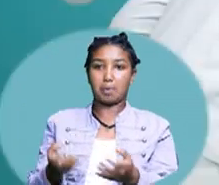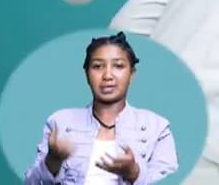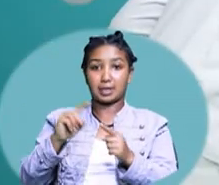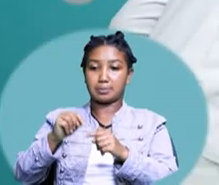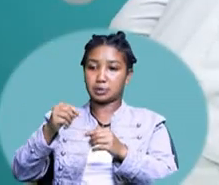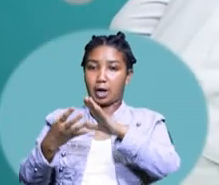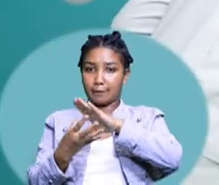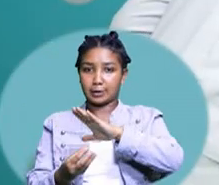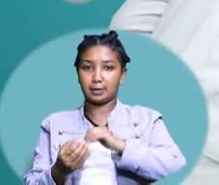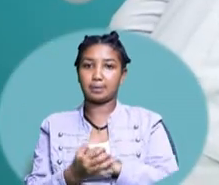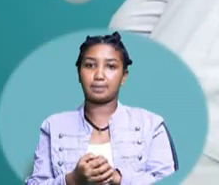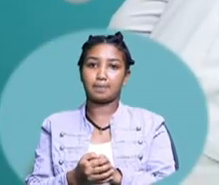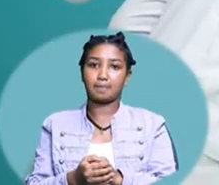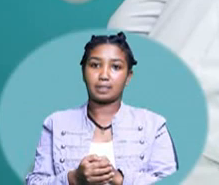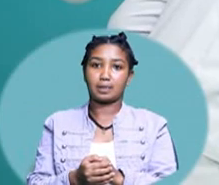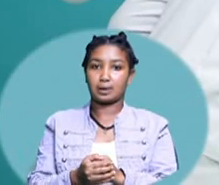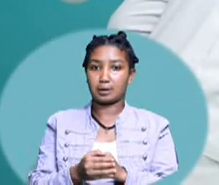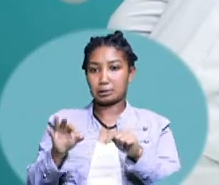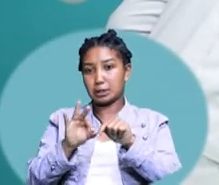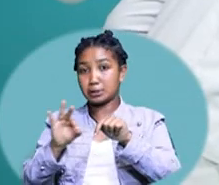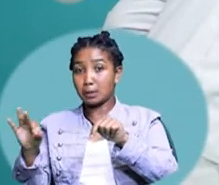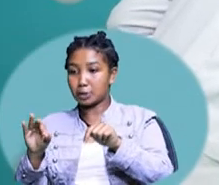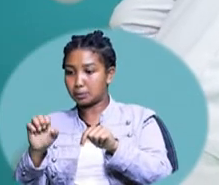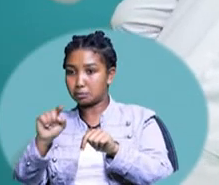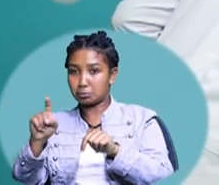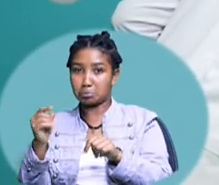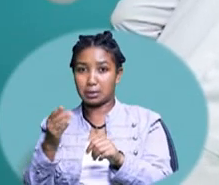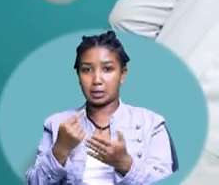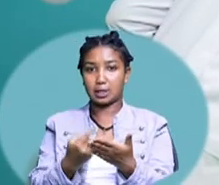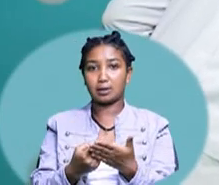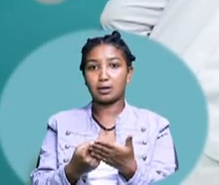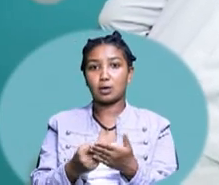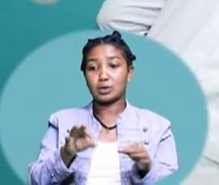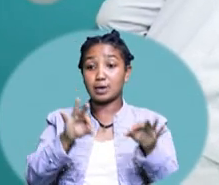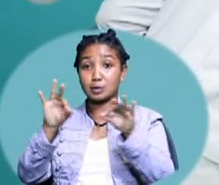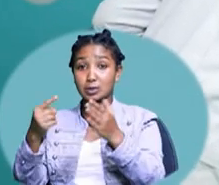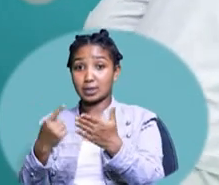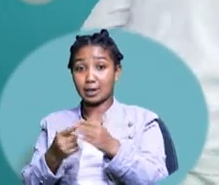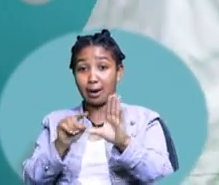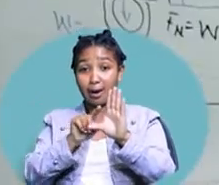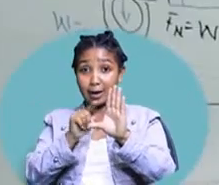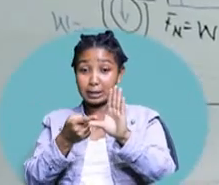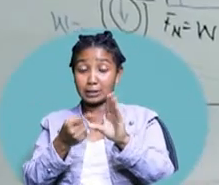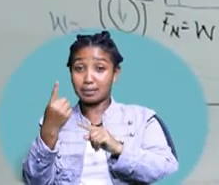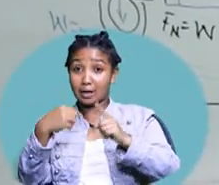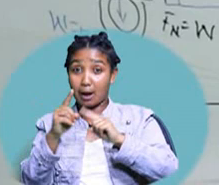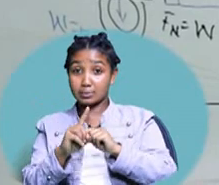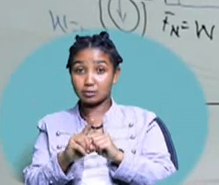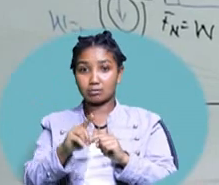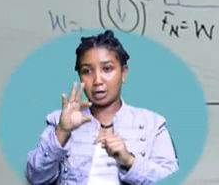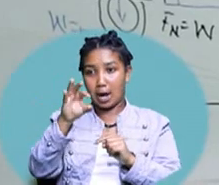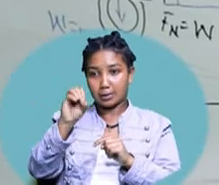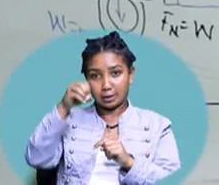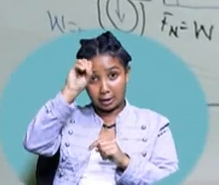gravity. The displacement might be there, but here, when we substitute the angle, it becomes cos